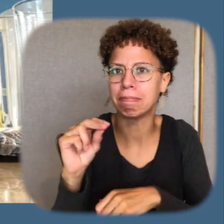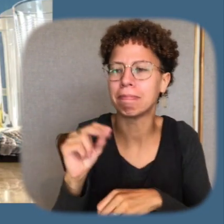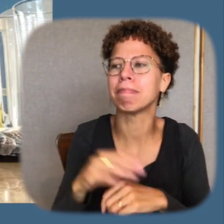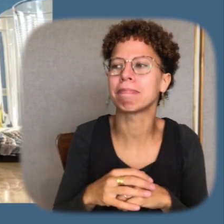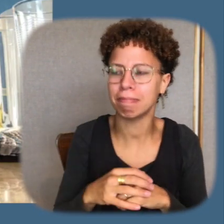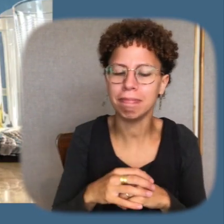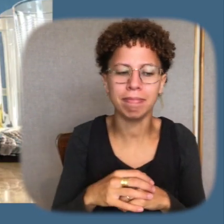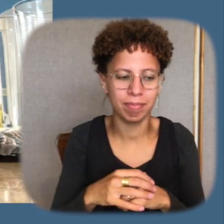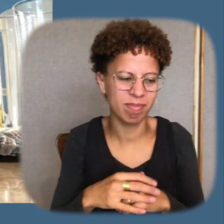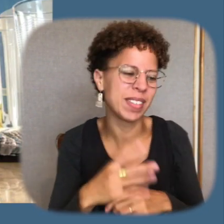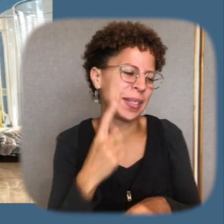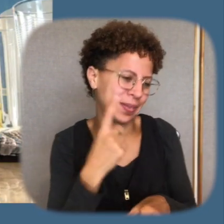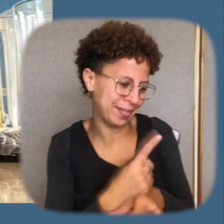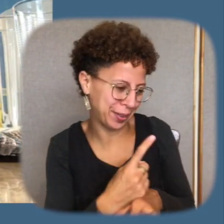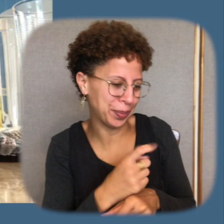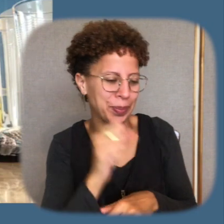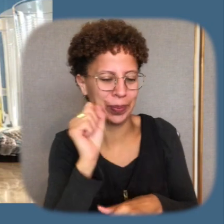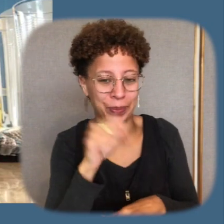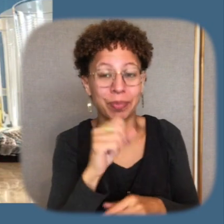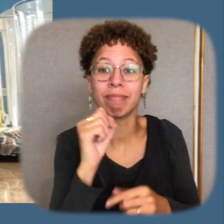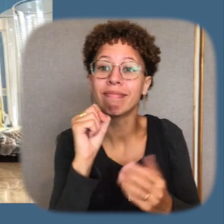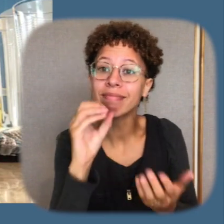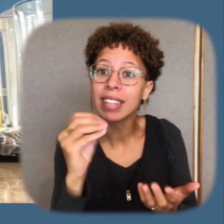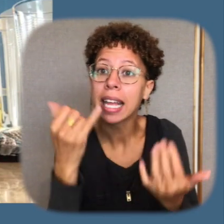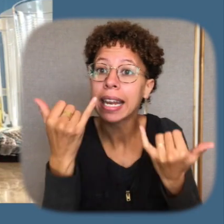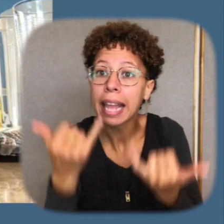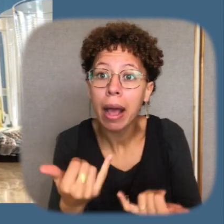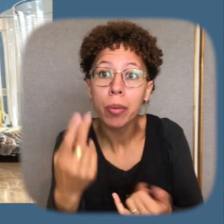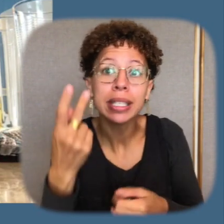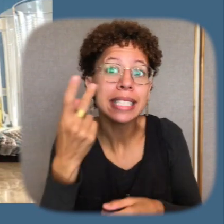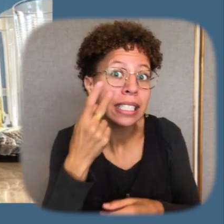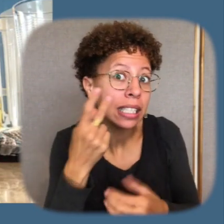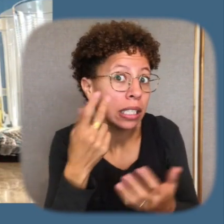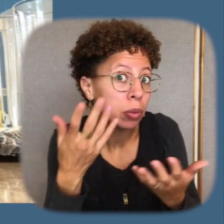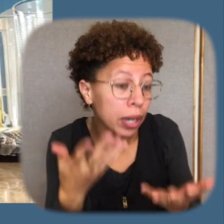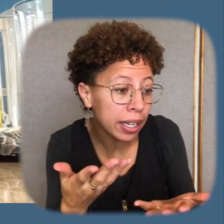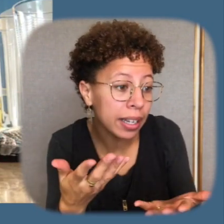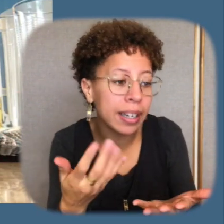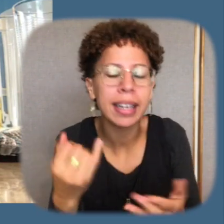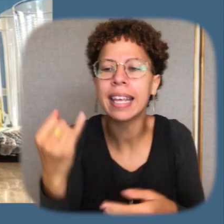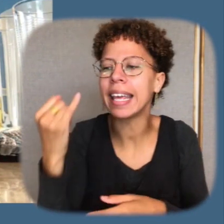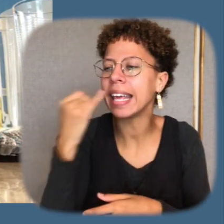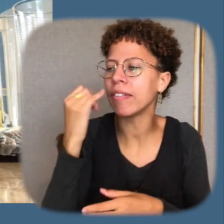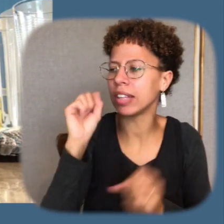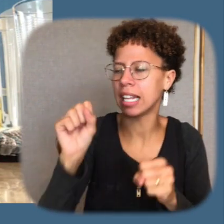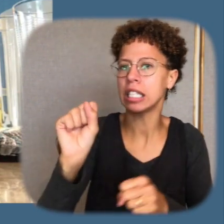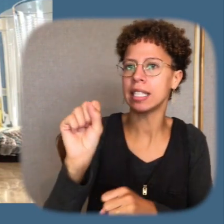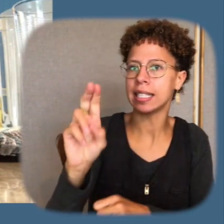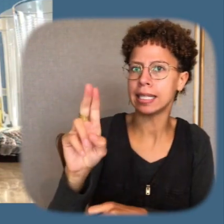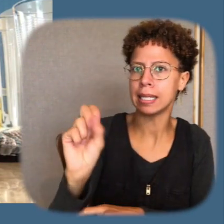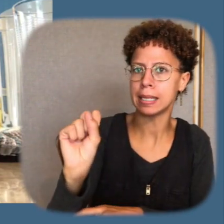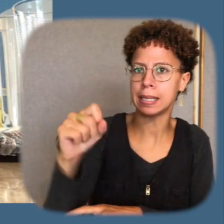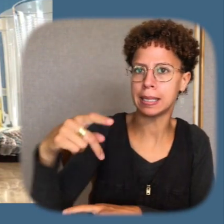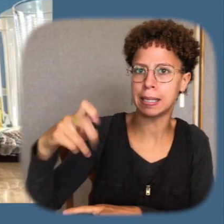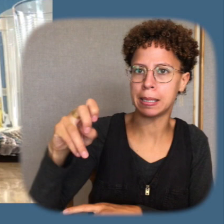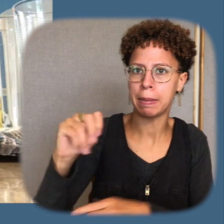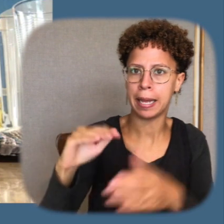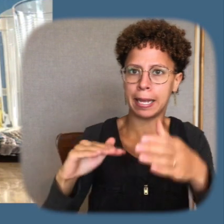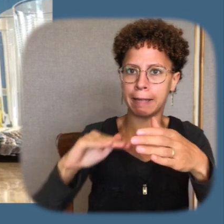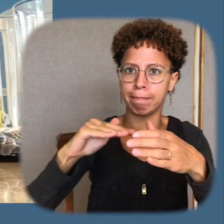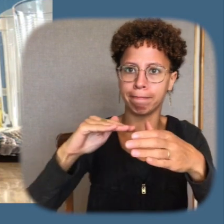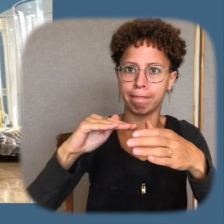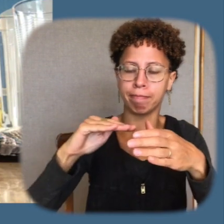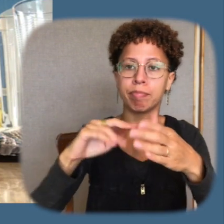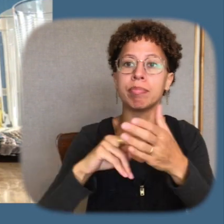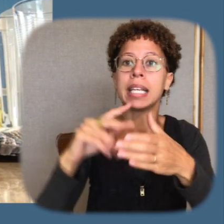Okay, so you're also going to see if you can. Suspend objects. And what does that mean? It means